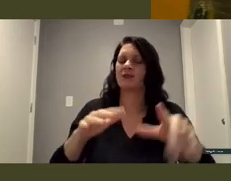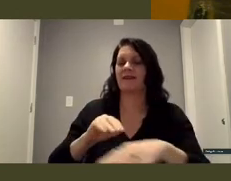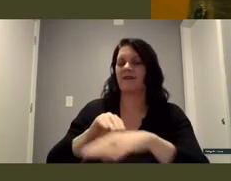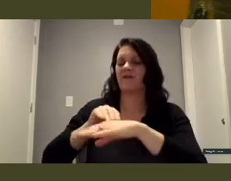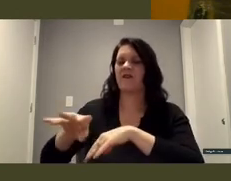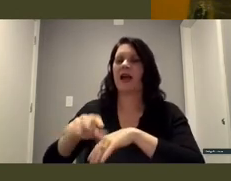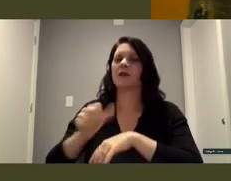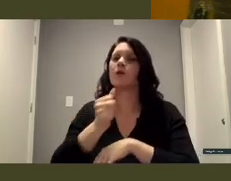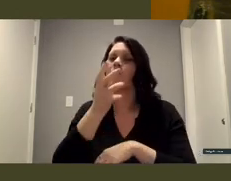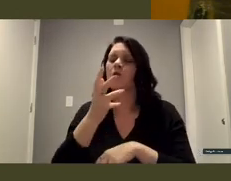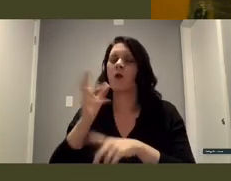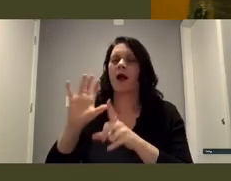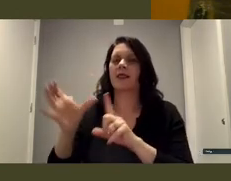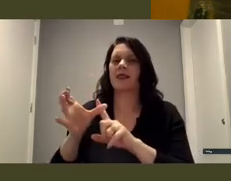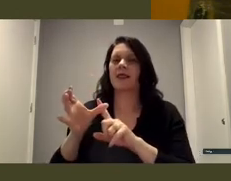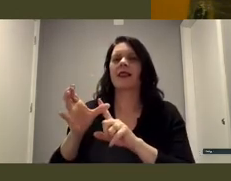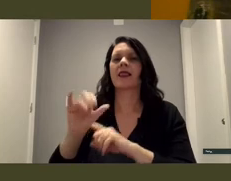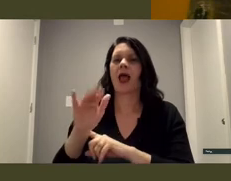all of the effects.